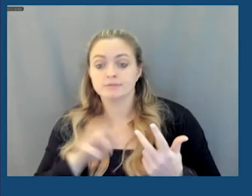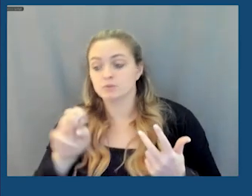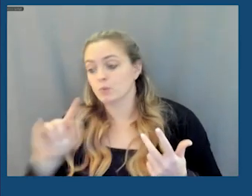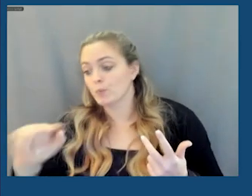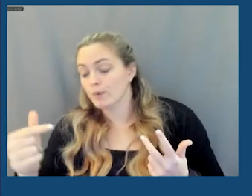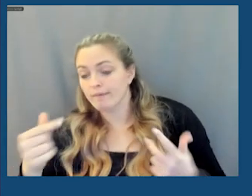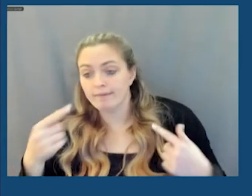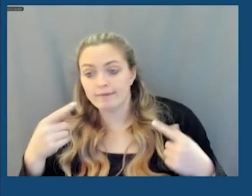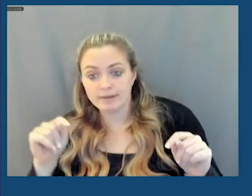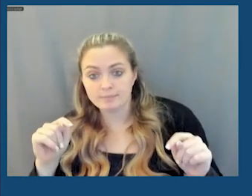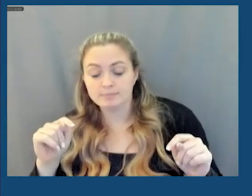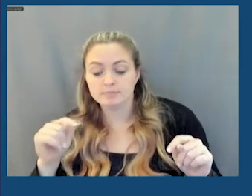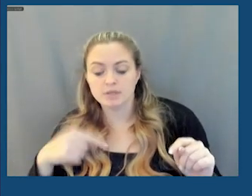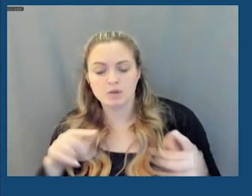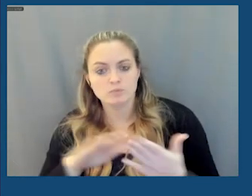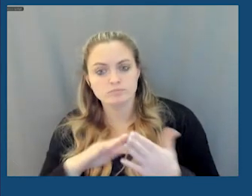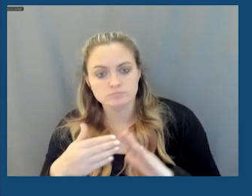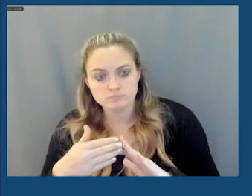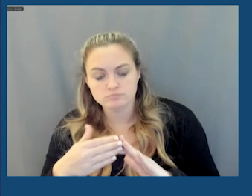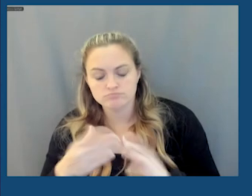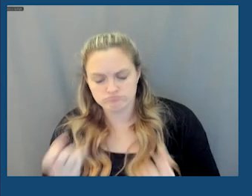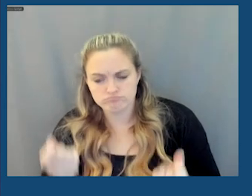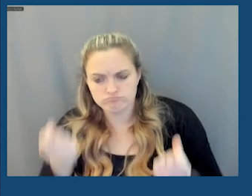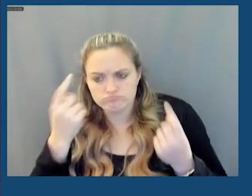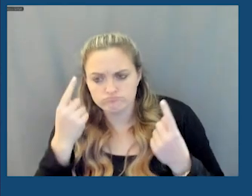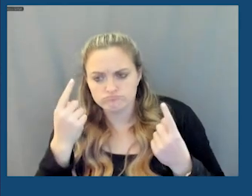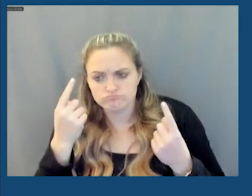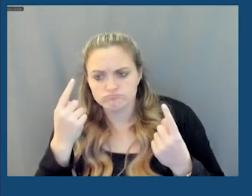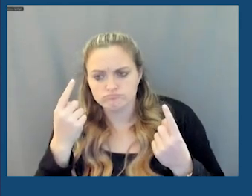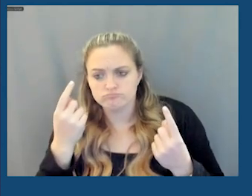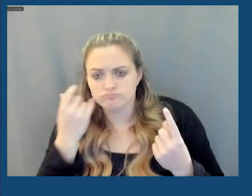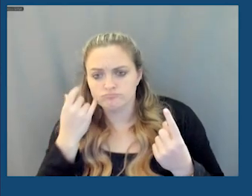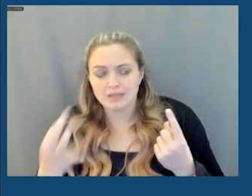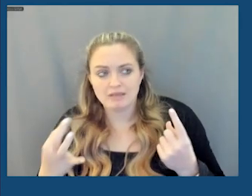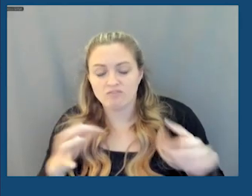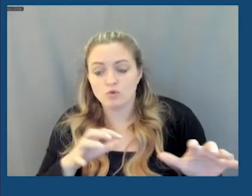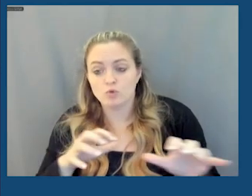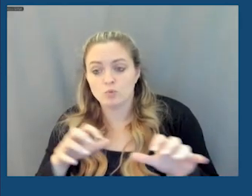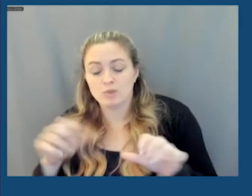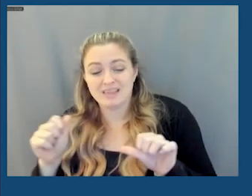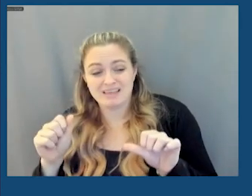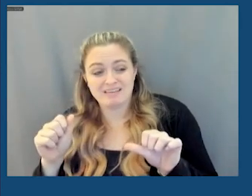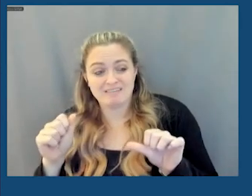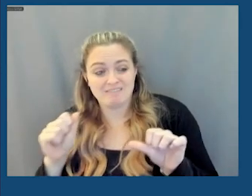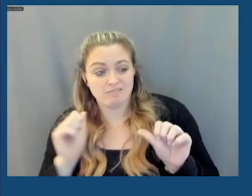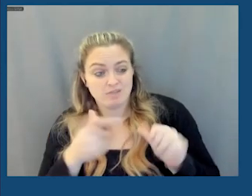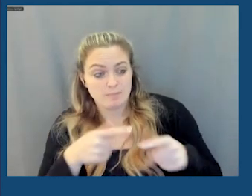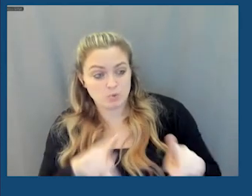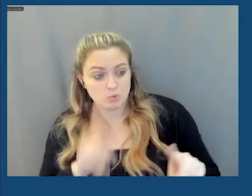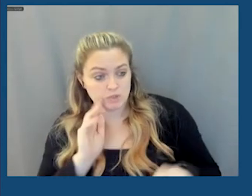attempts. Our community understands that if we leave the door open just a little bit,